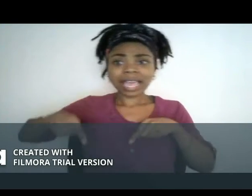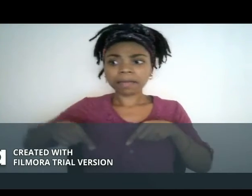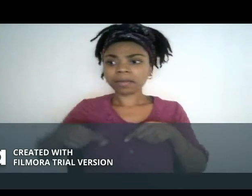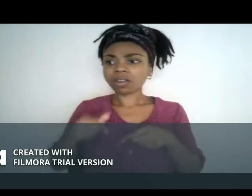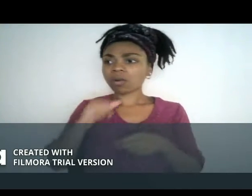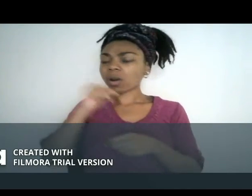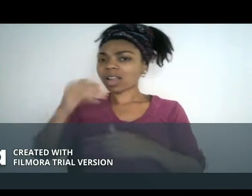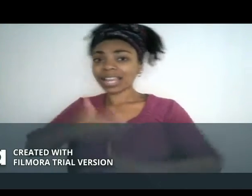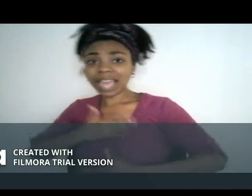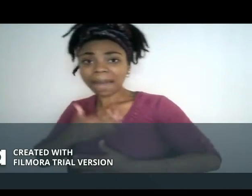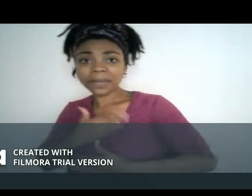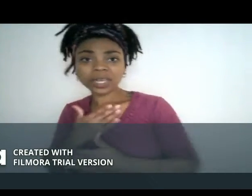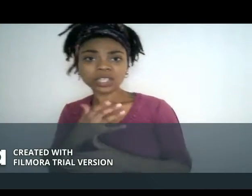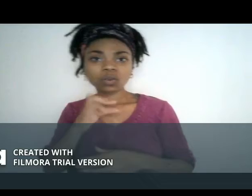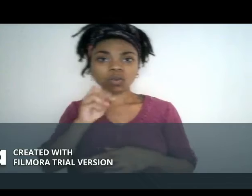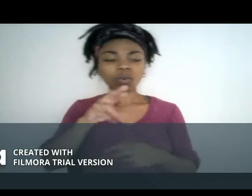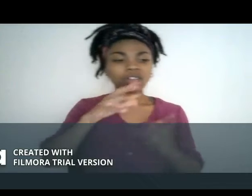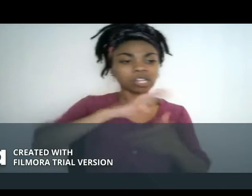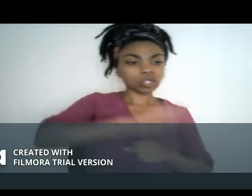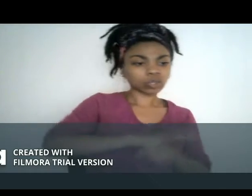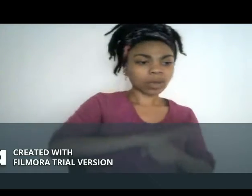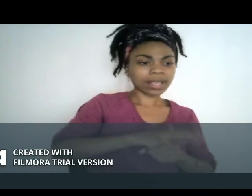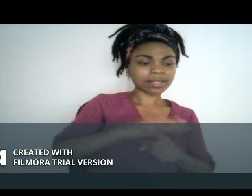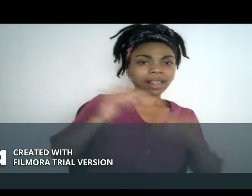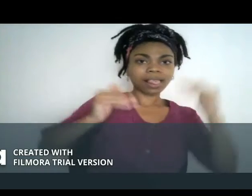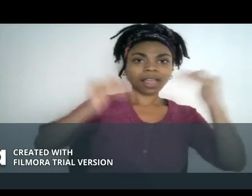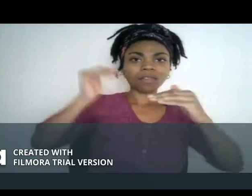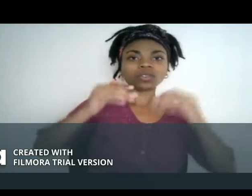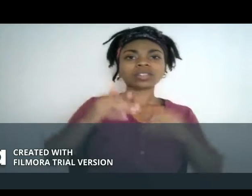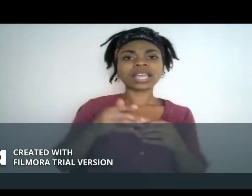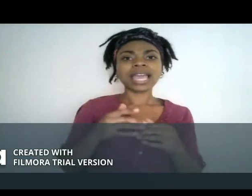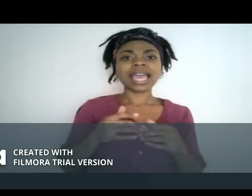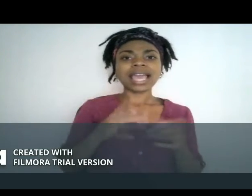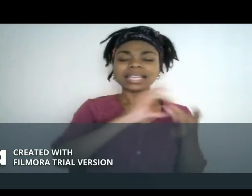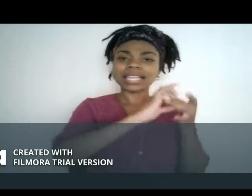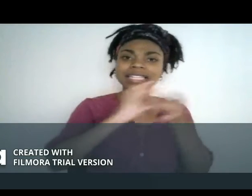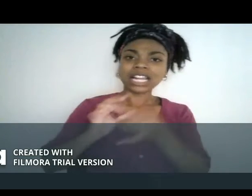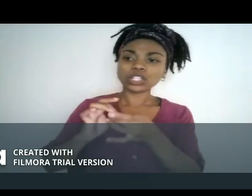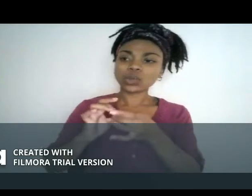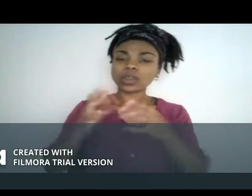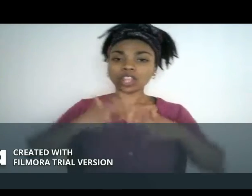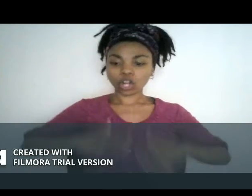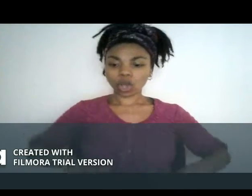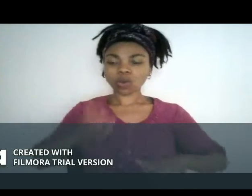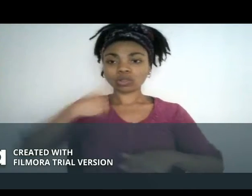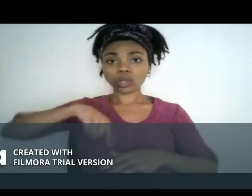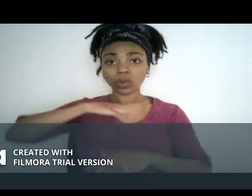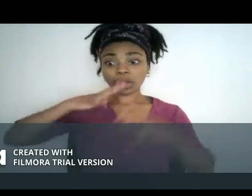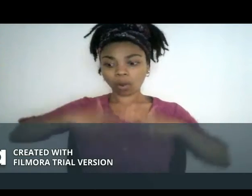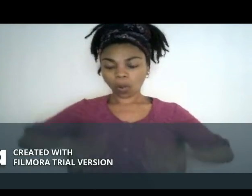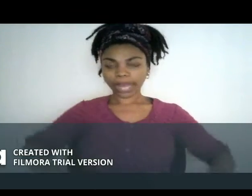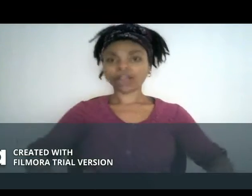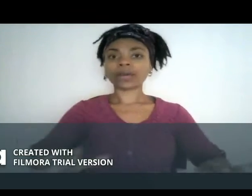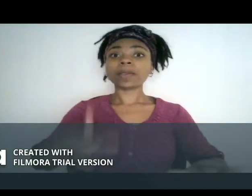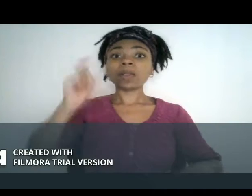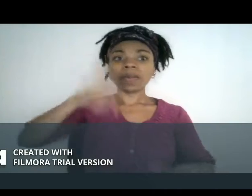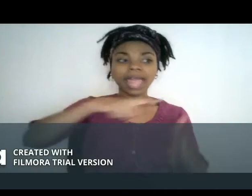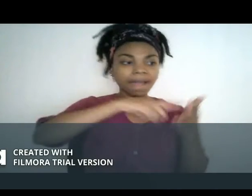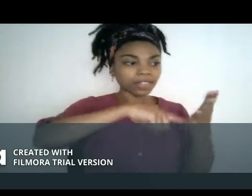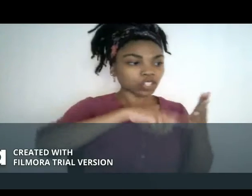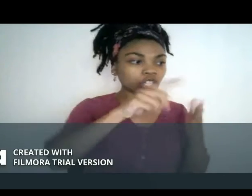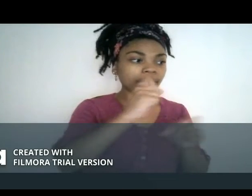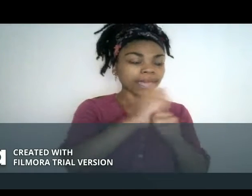our unhappiness or our stress levels, it has a lot to do with the clothes. We have to check the clothes that we